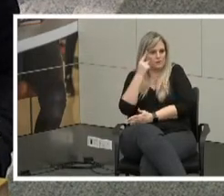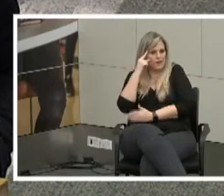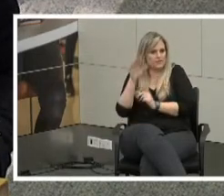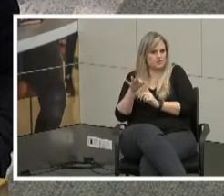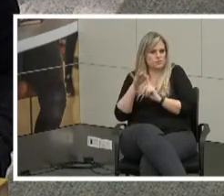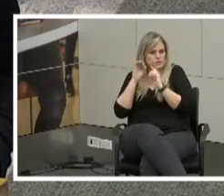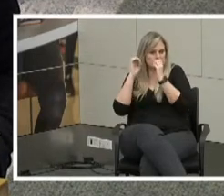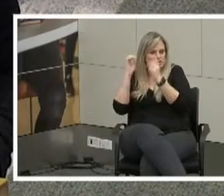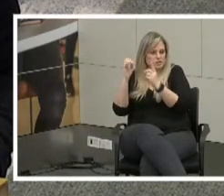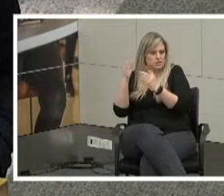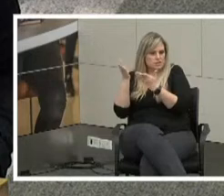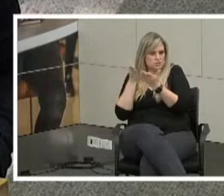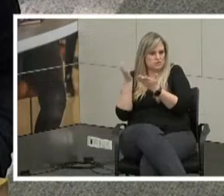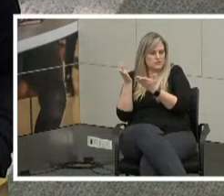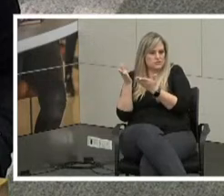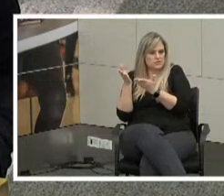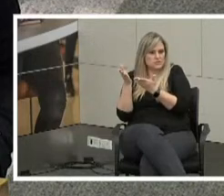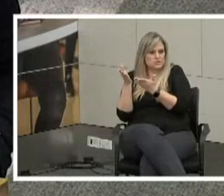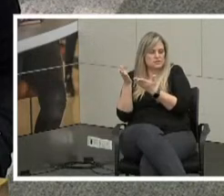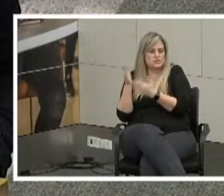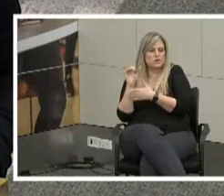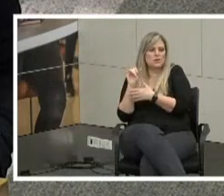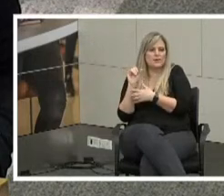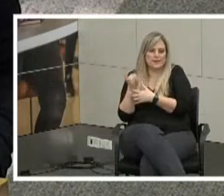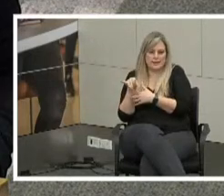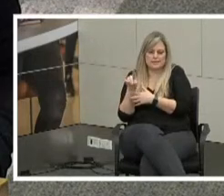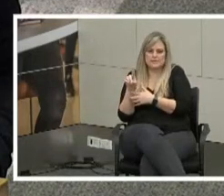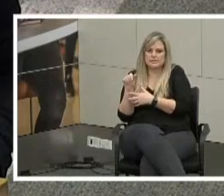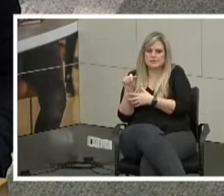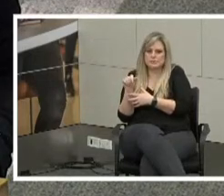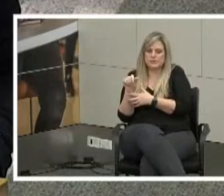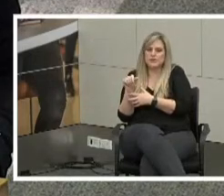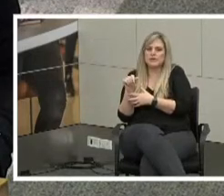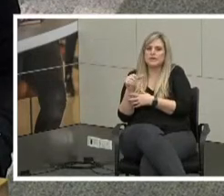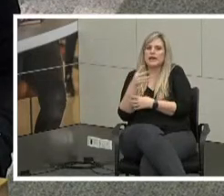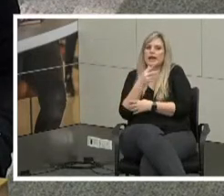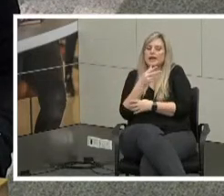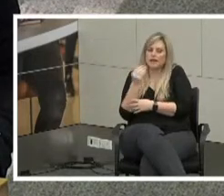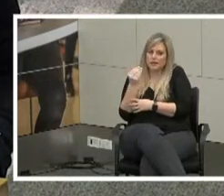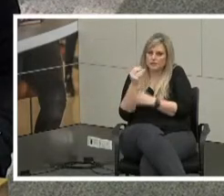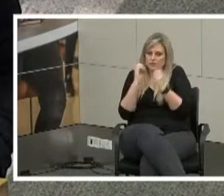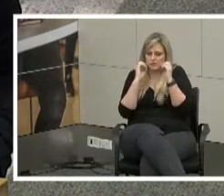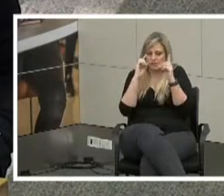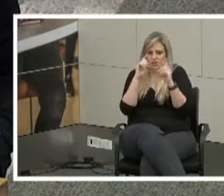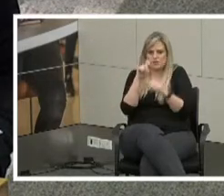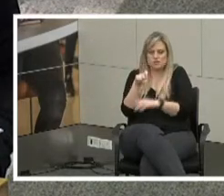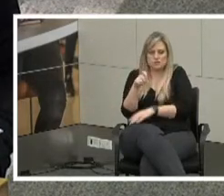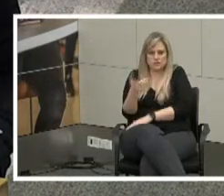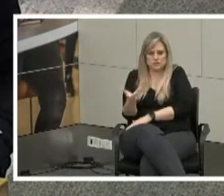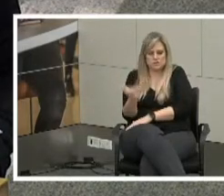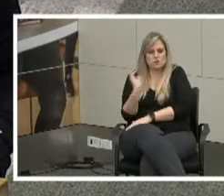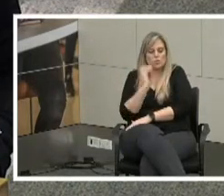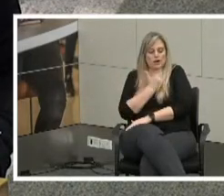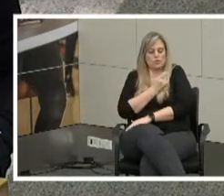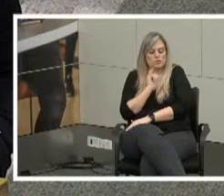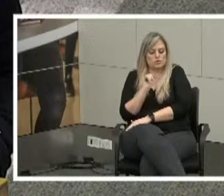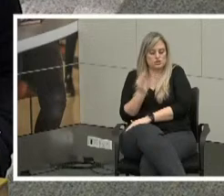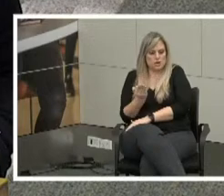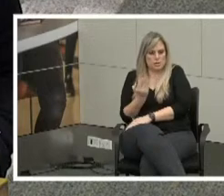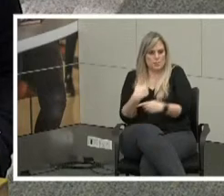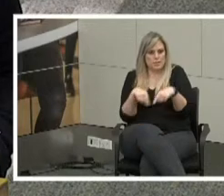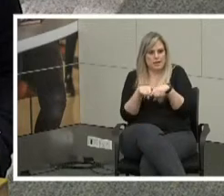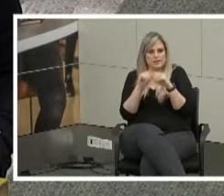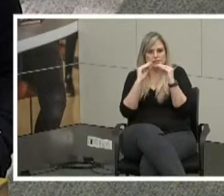special education services which is a disability and that educational need and our job as